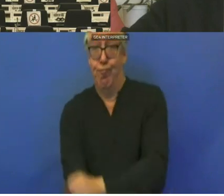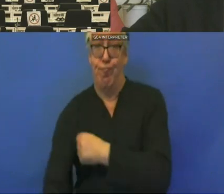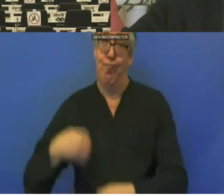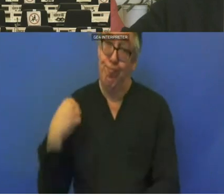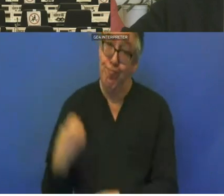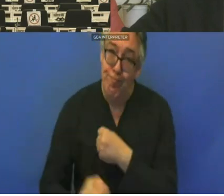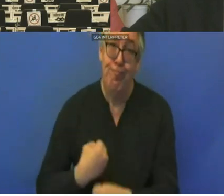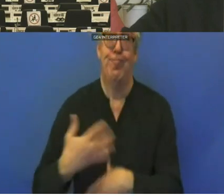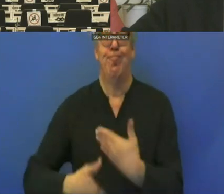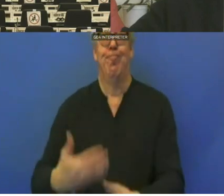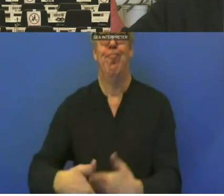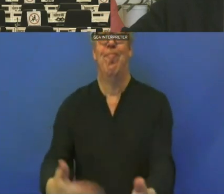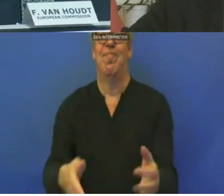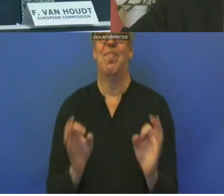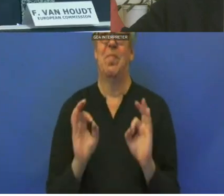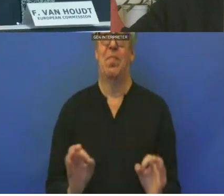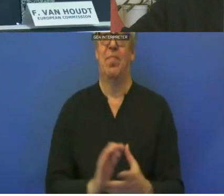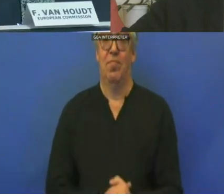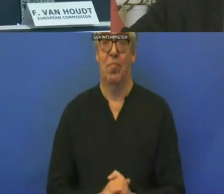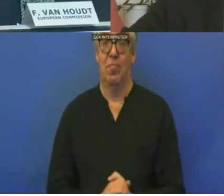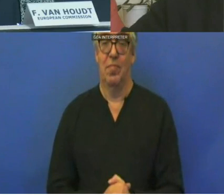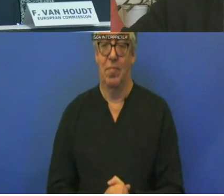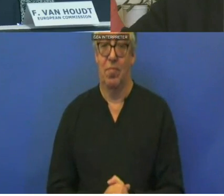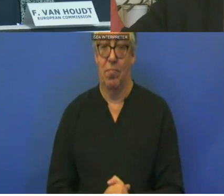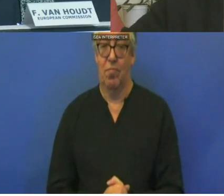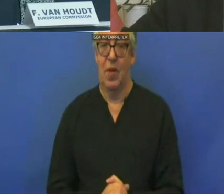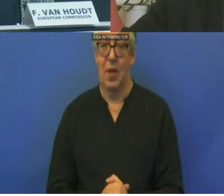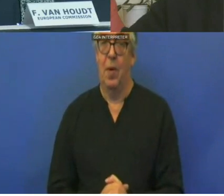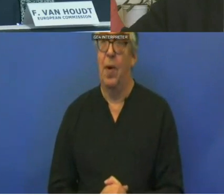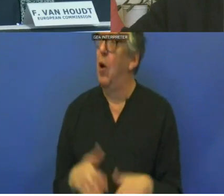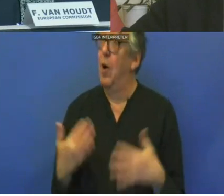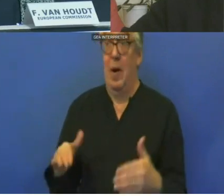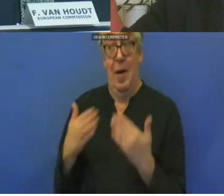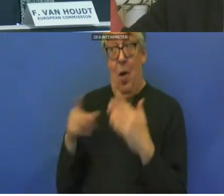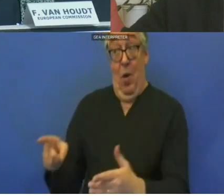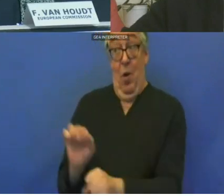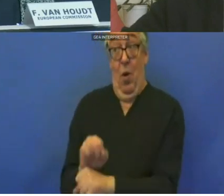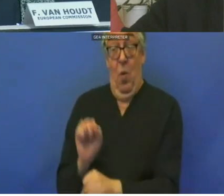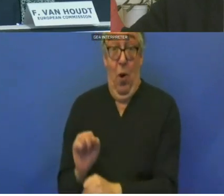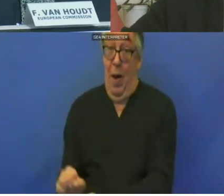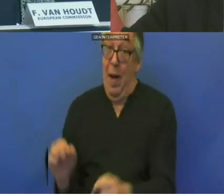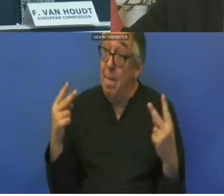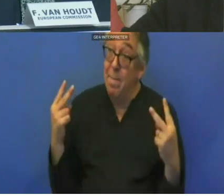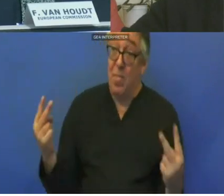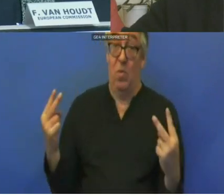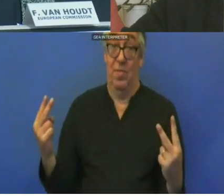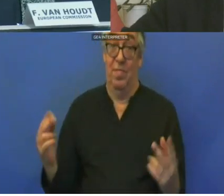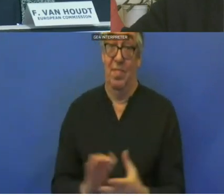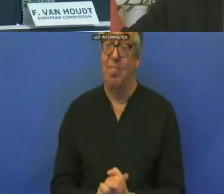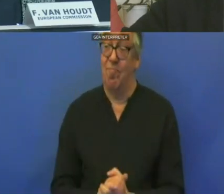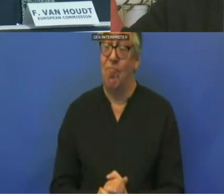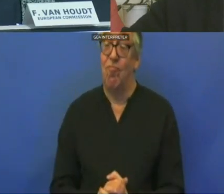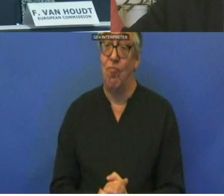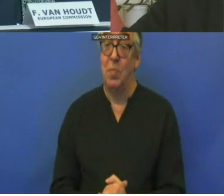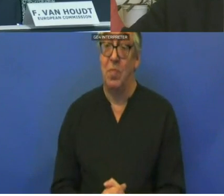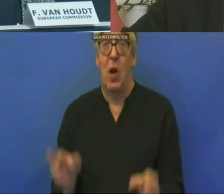Thank you, thank you. And this is very important and relevant work, and right, what many young people will need. And I